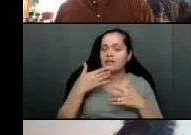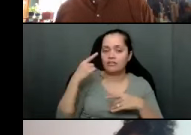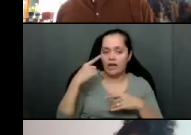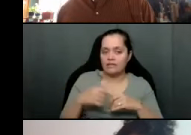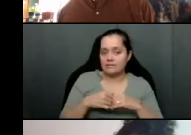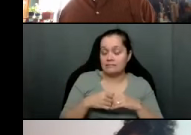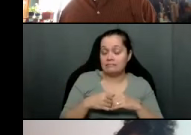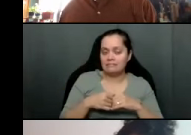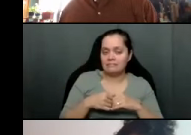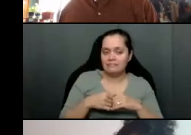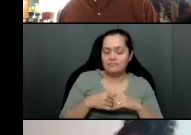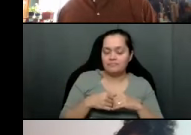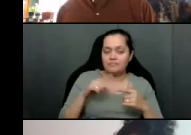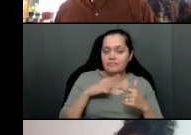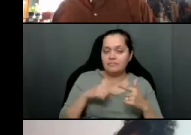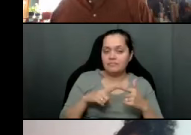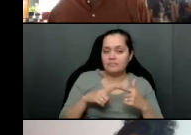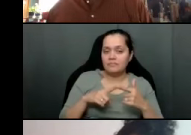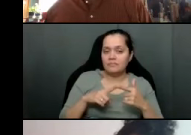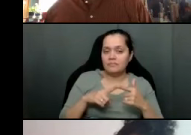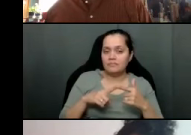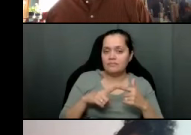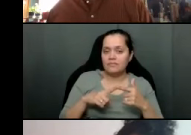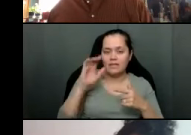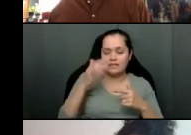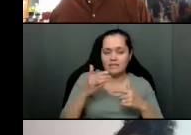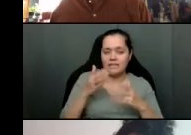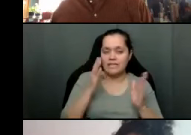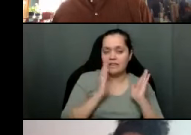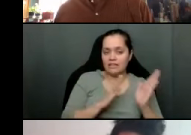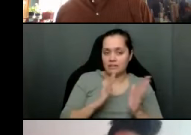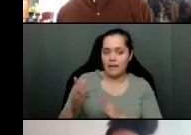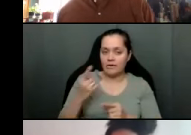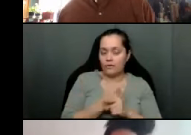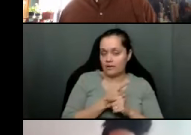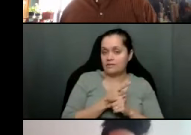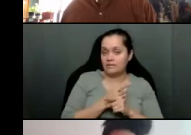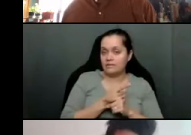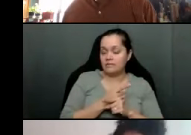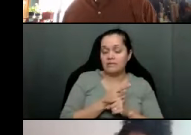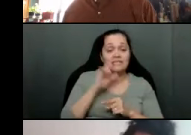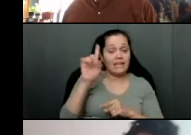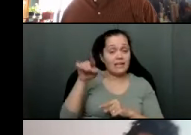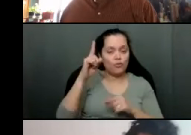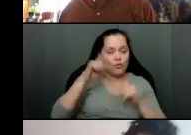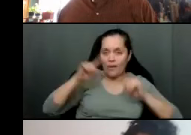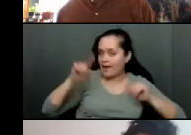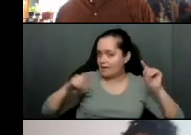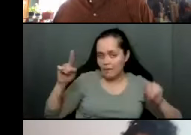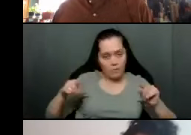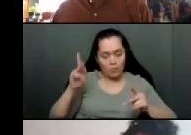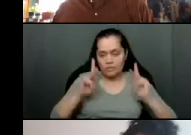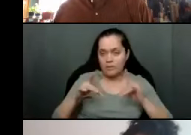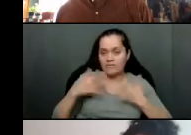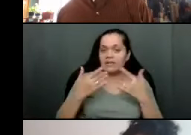eyes. Well, looks like there's a pattern here. doesn't it? It's not just random which people have